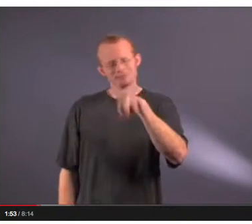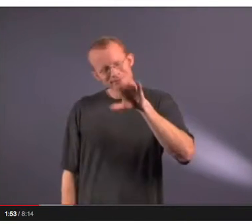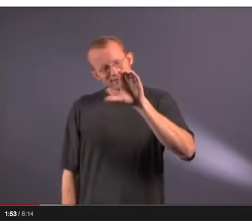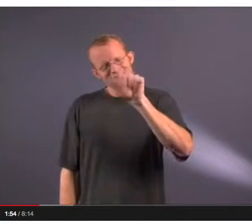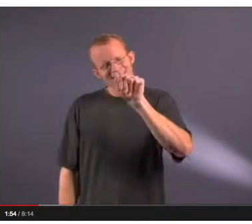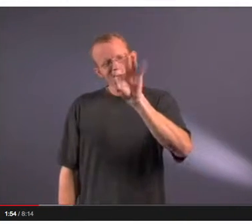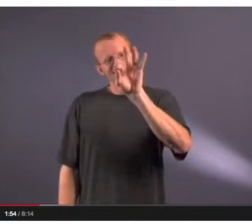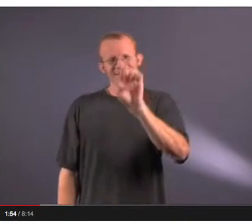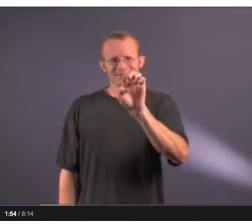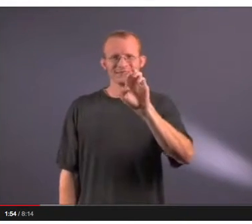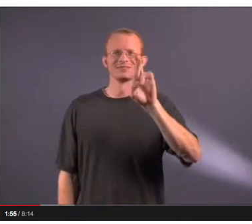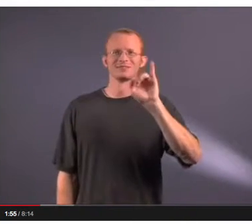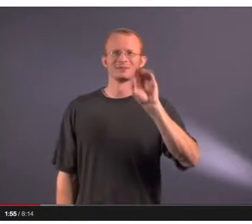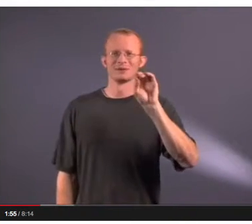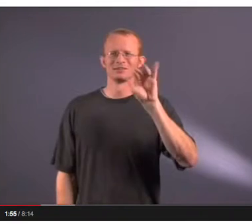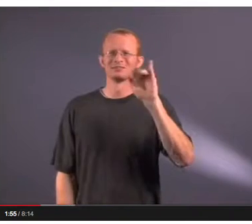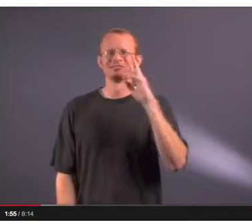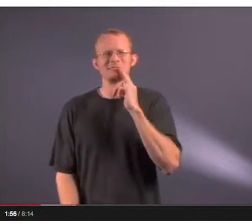up and down.